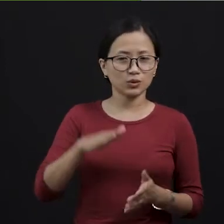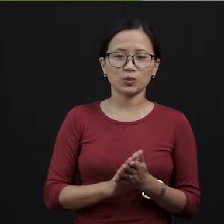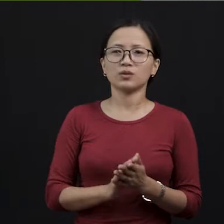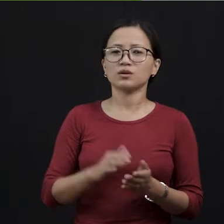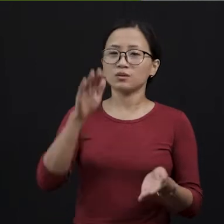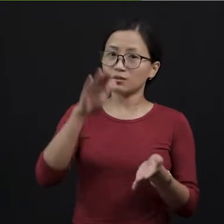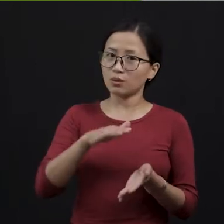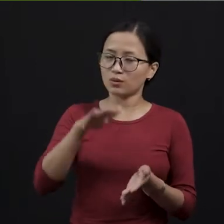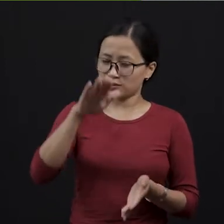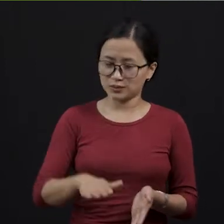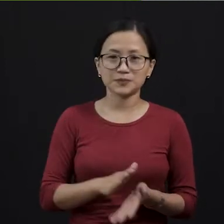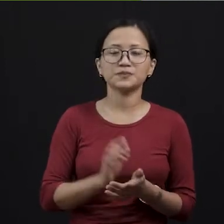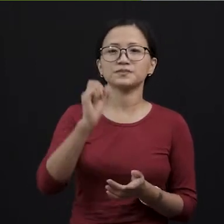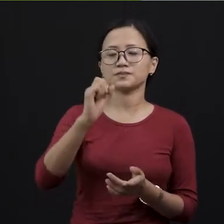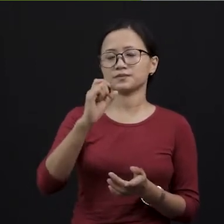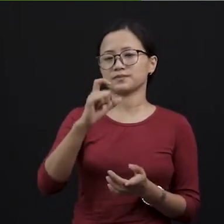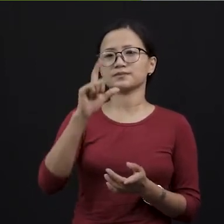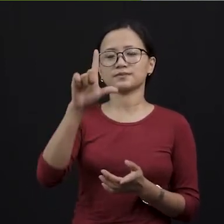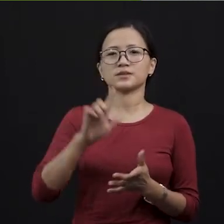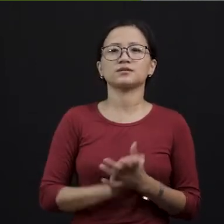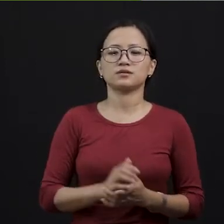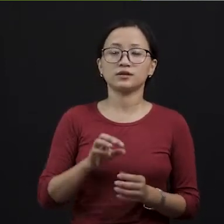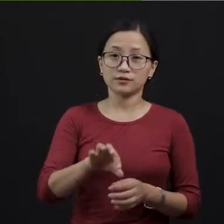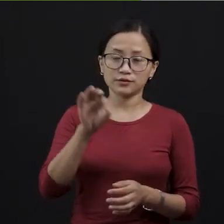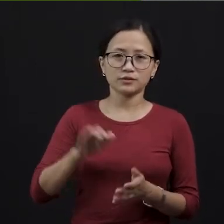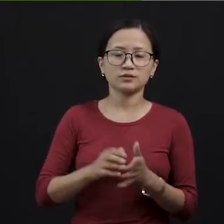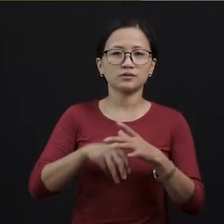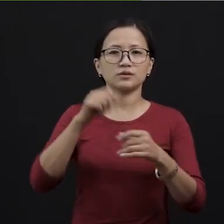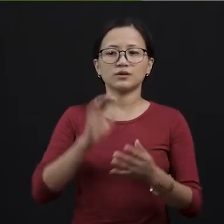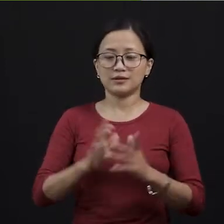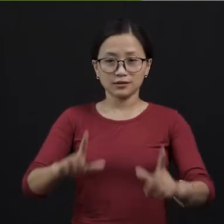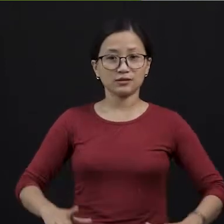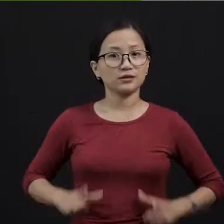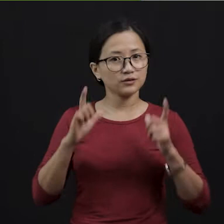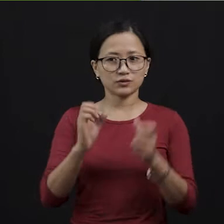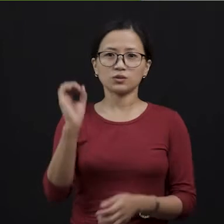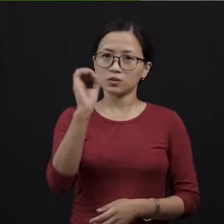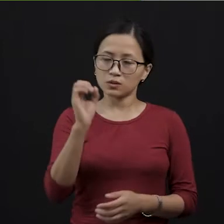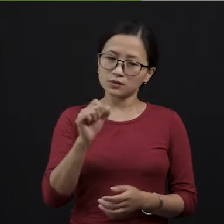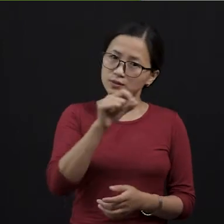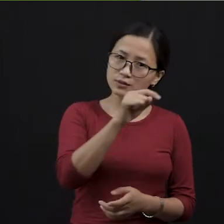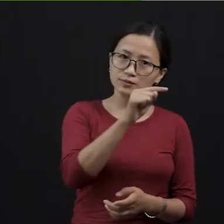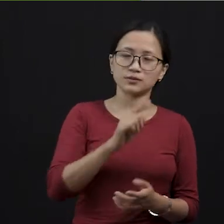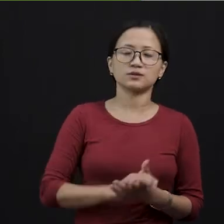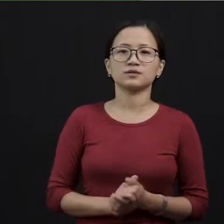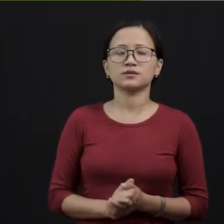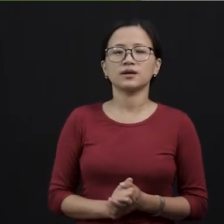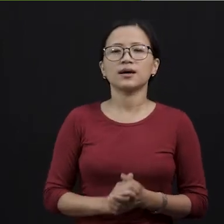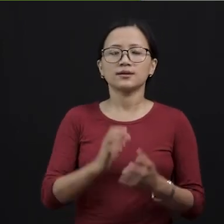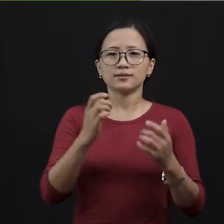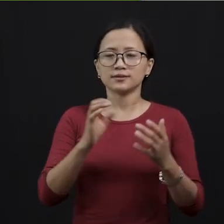classes. Today, we're going to find out about the living organisms, okay? Their